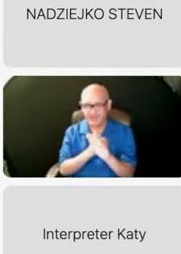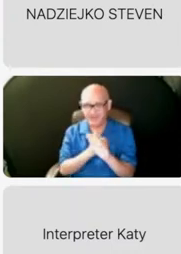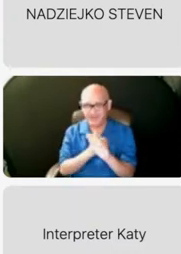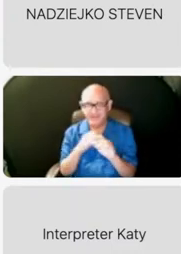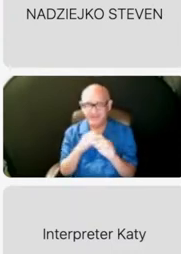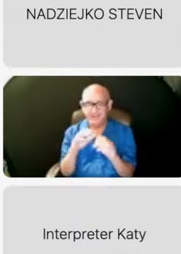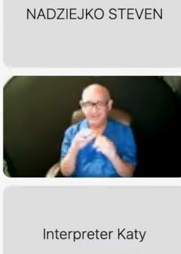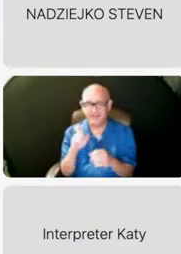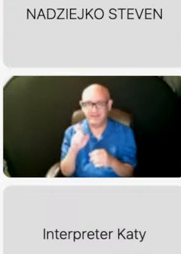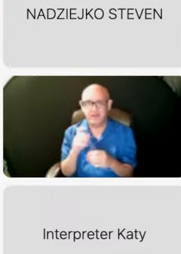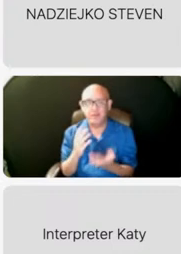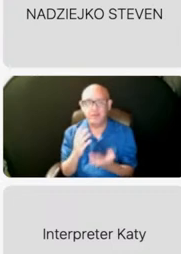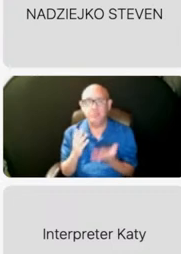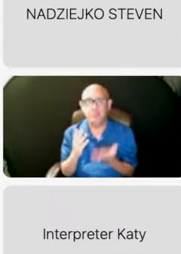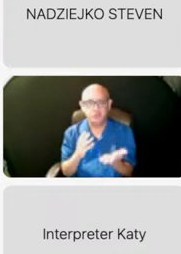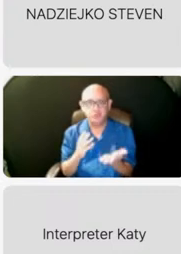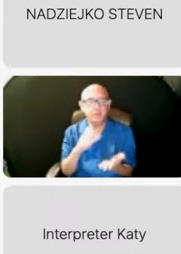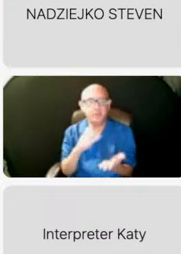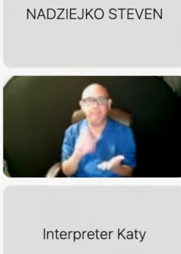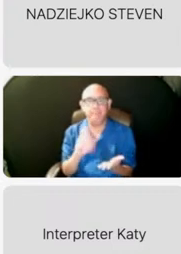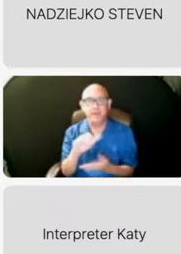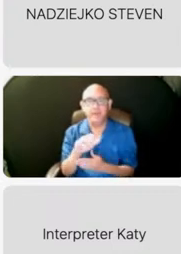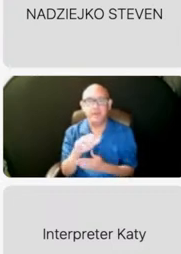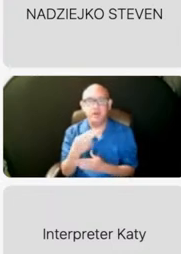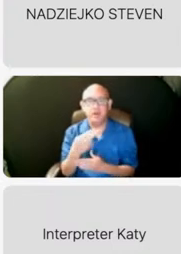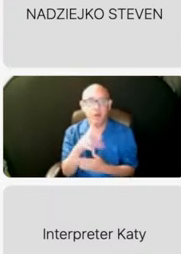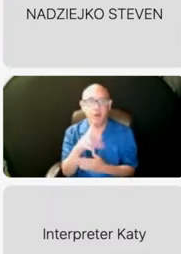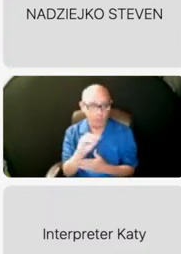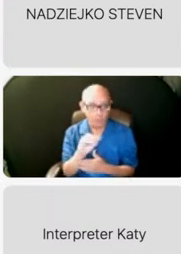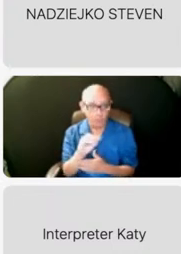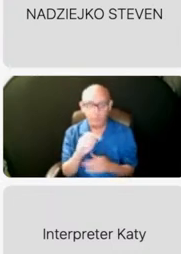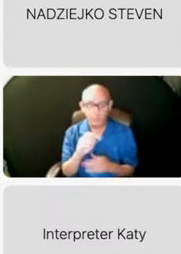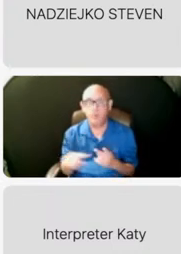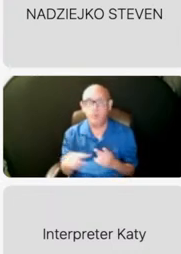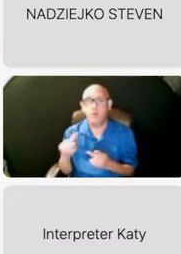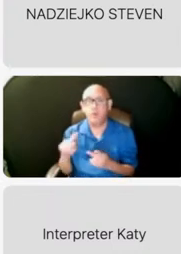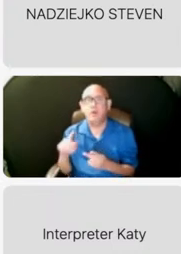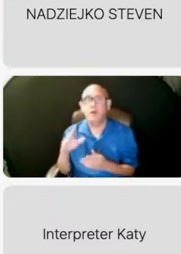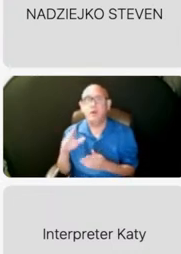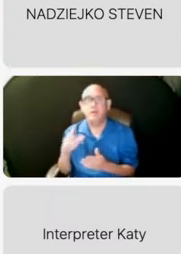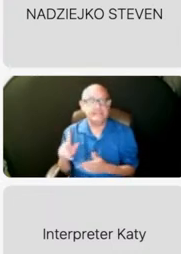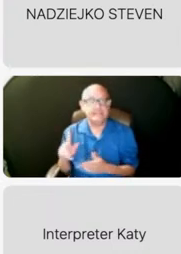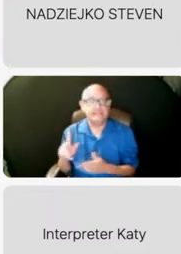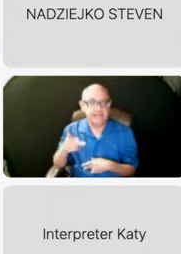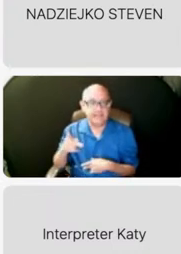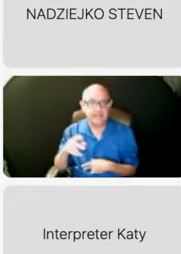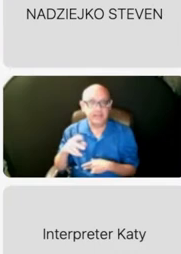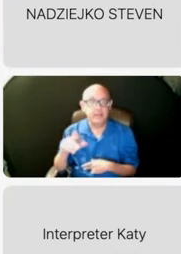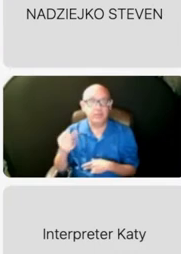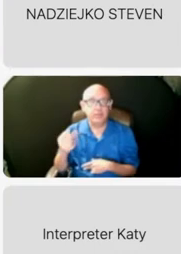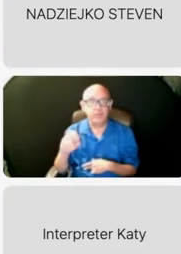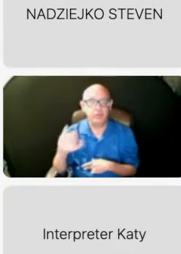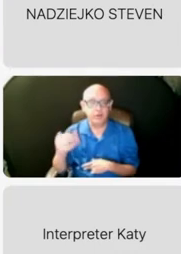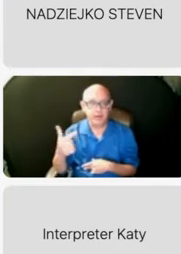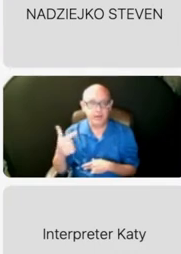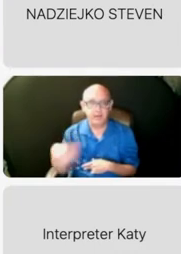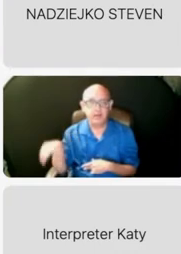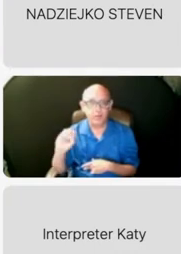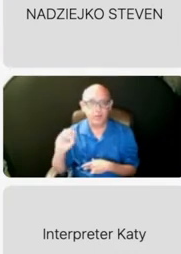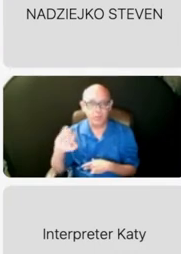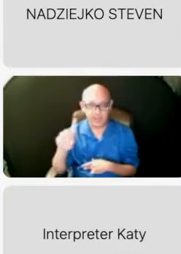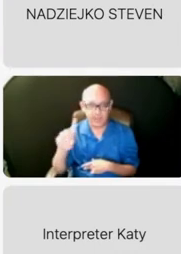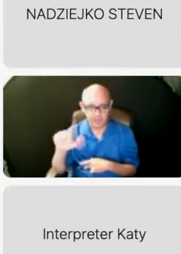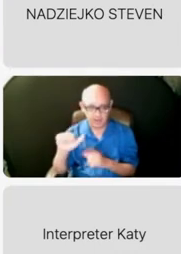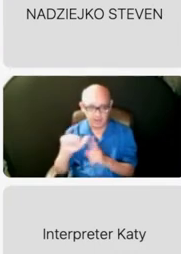by board member harold and board member throwing ojeda hey there and carried on the 7-0 uh vote the board approved